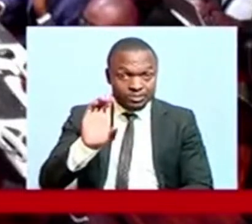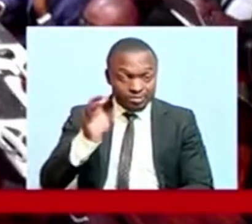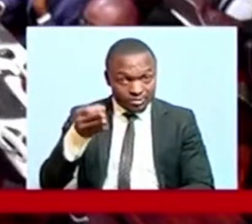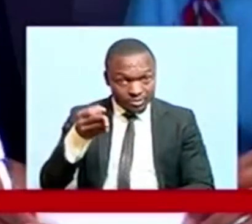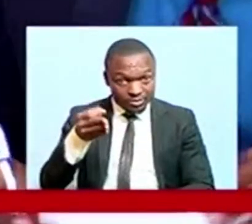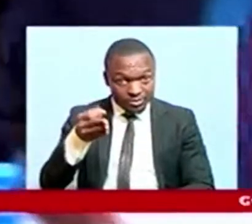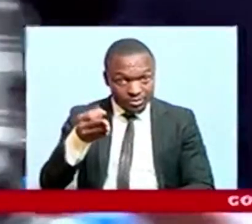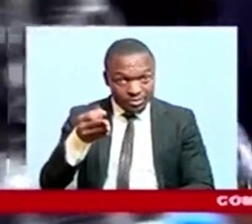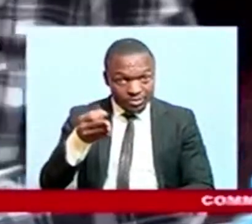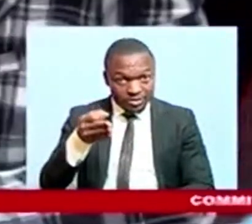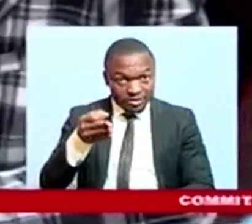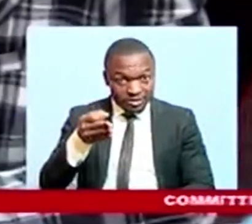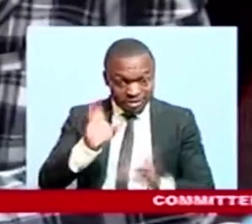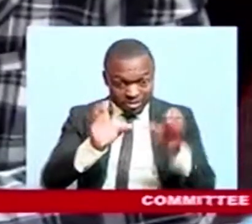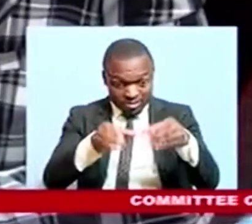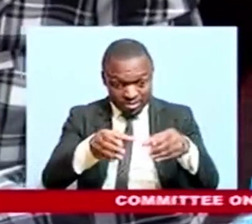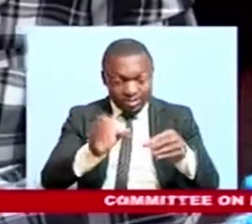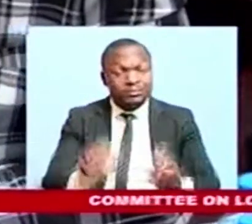committee,